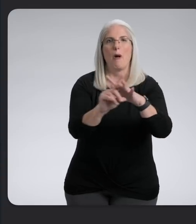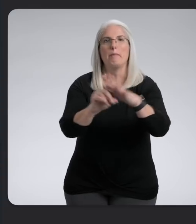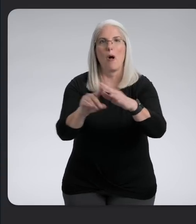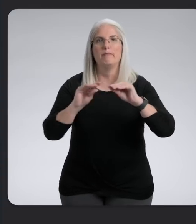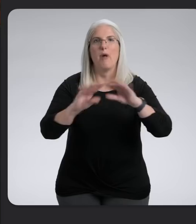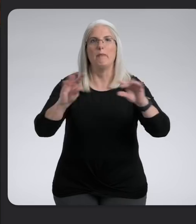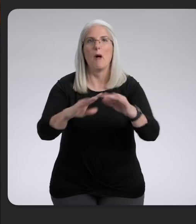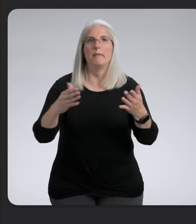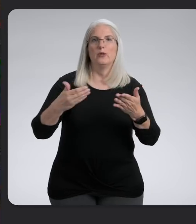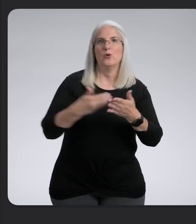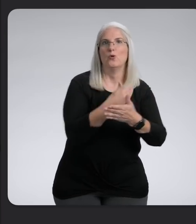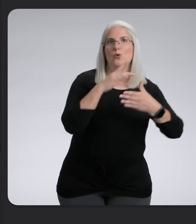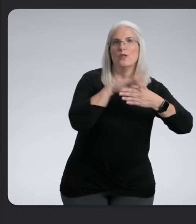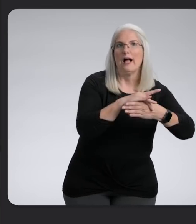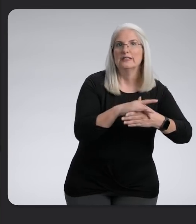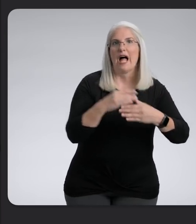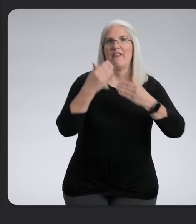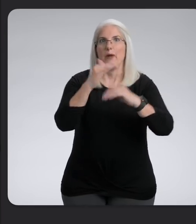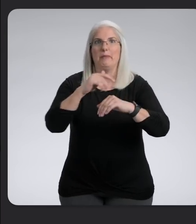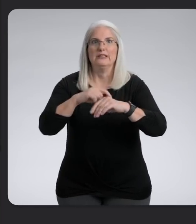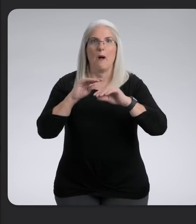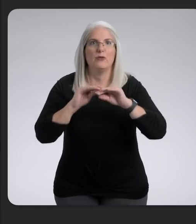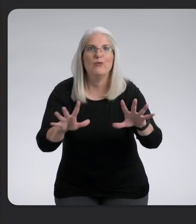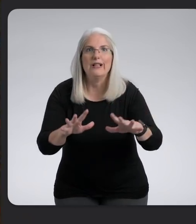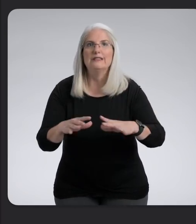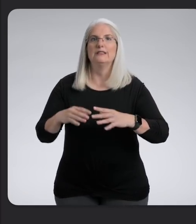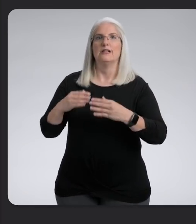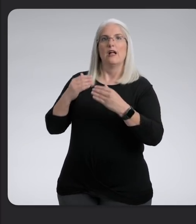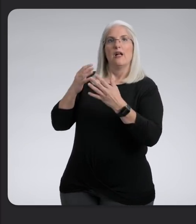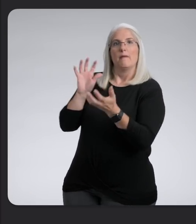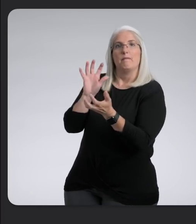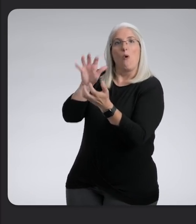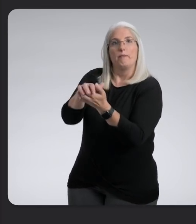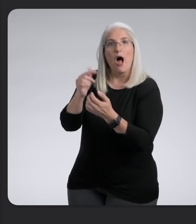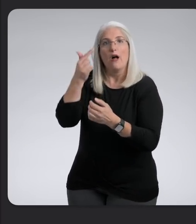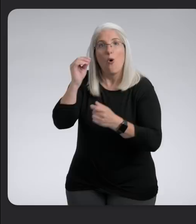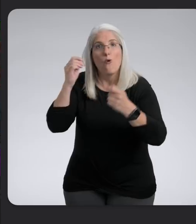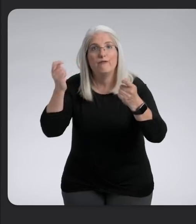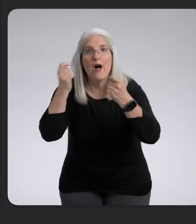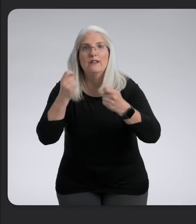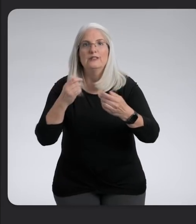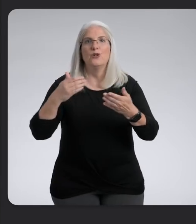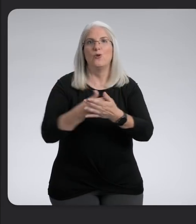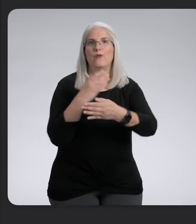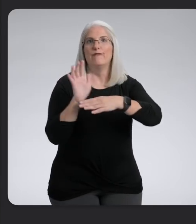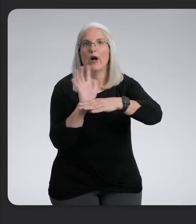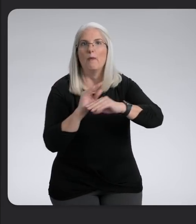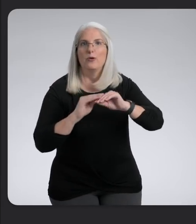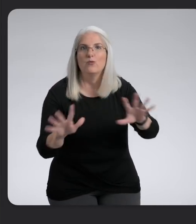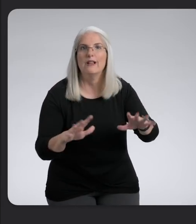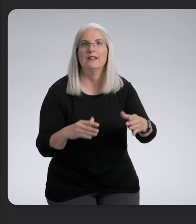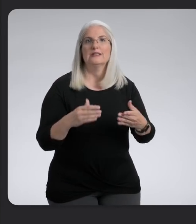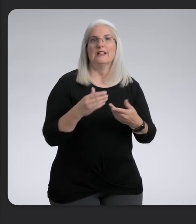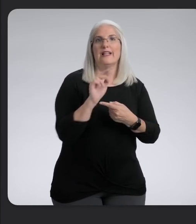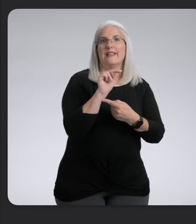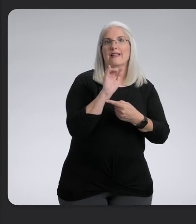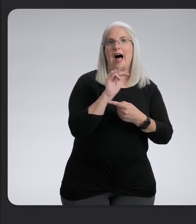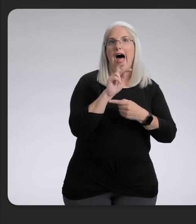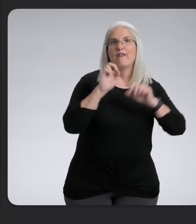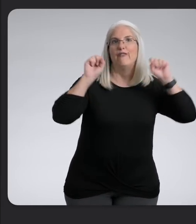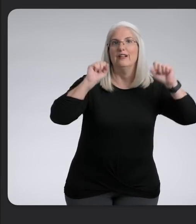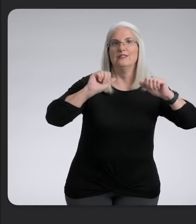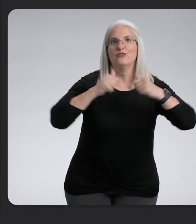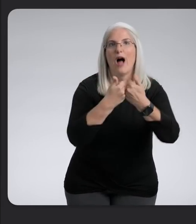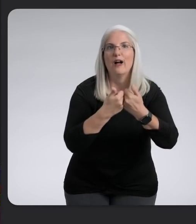time events, like Pokemon Go Fest, film premieres like In the Heights, and Nike fitness challenges.